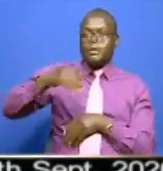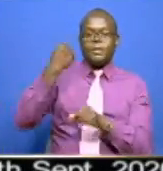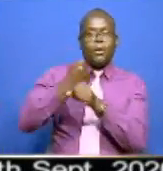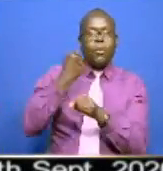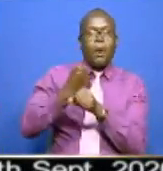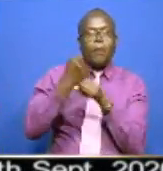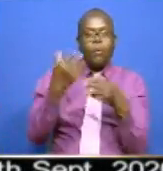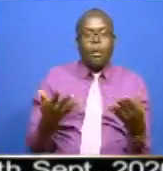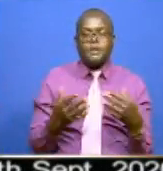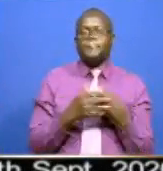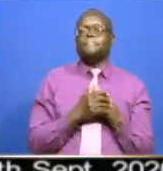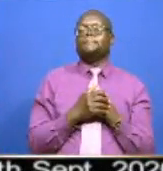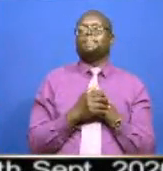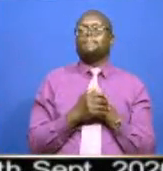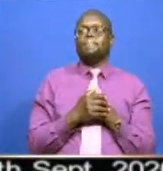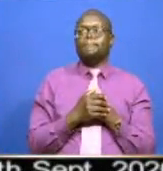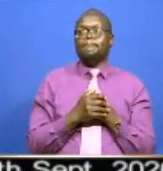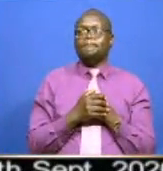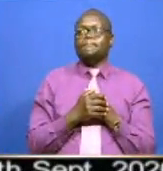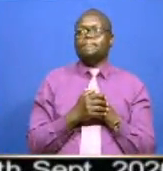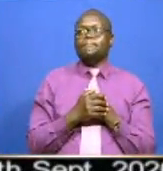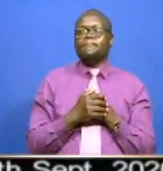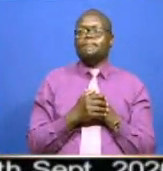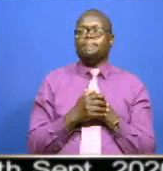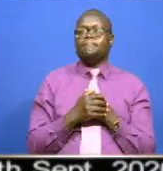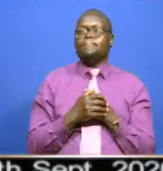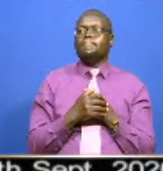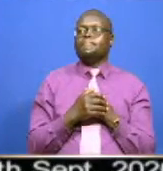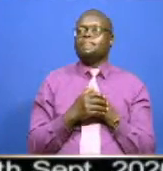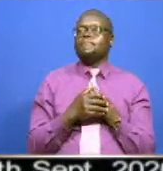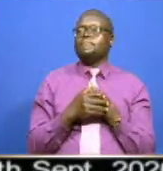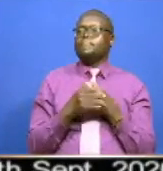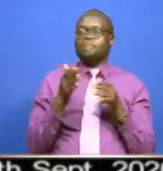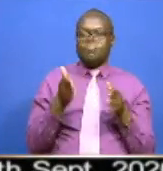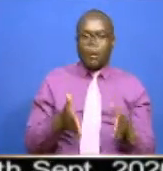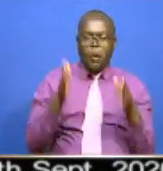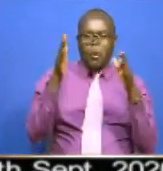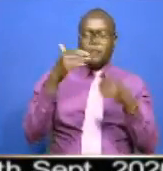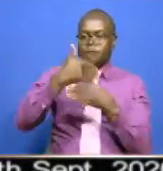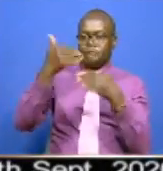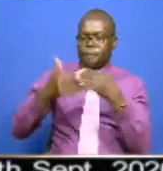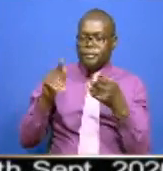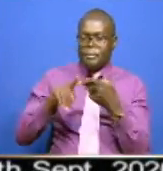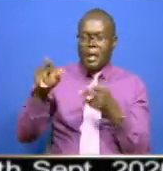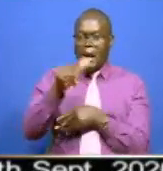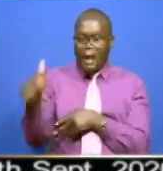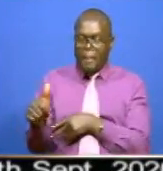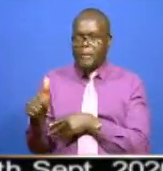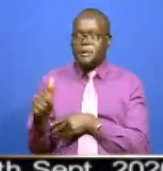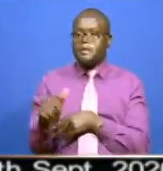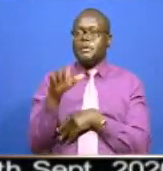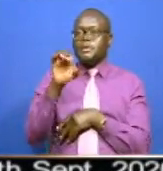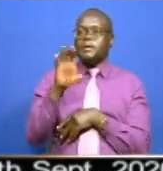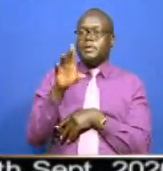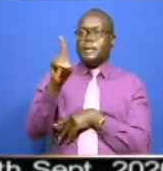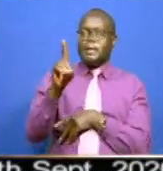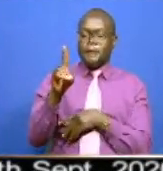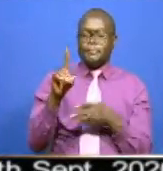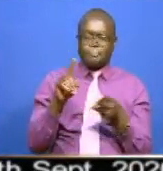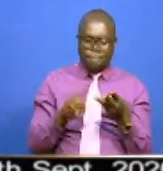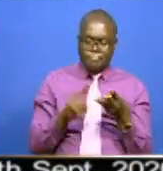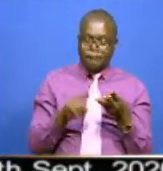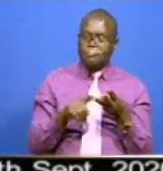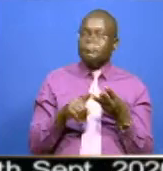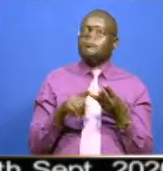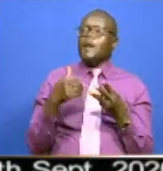doing earth roads, others are doing ECD, and they